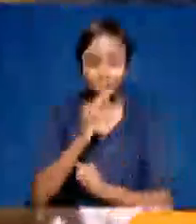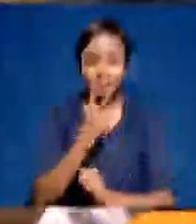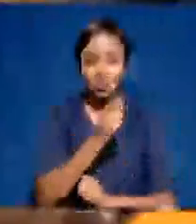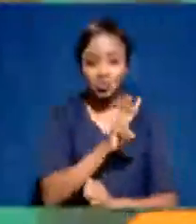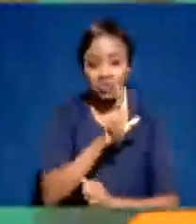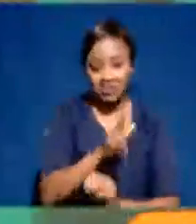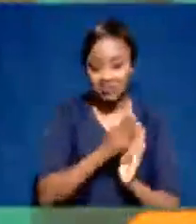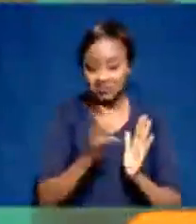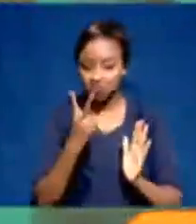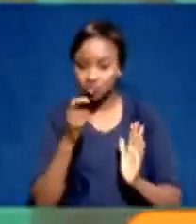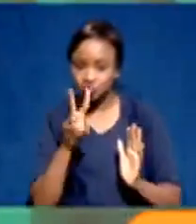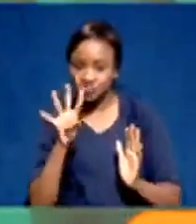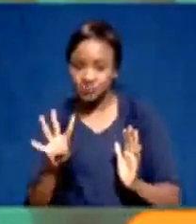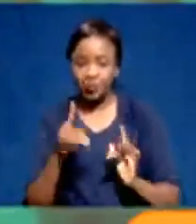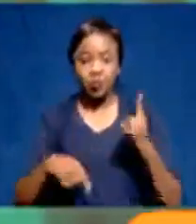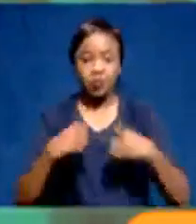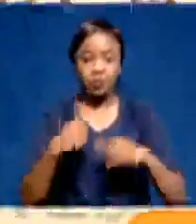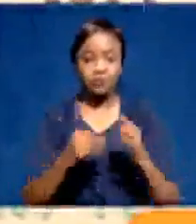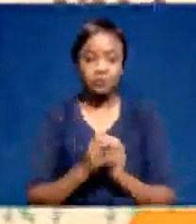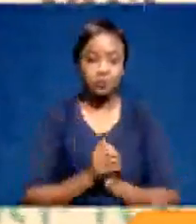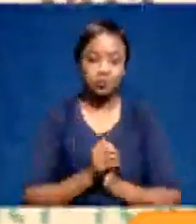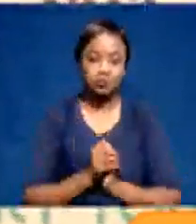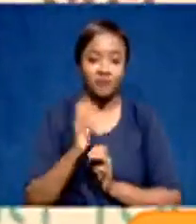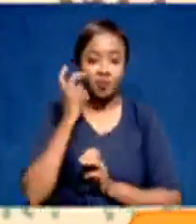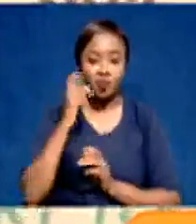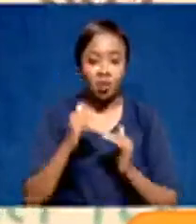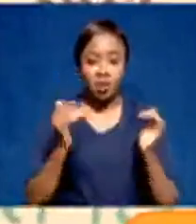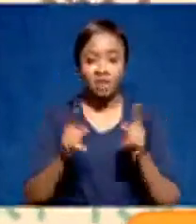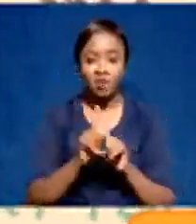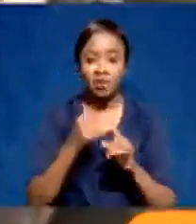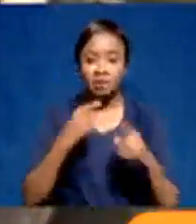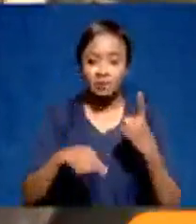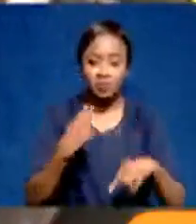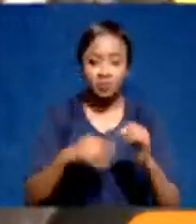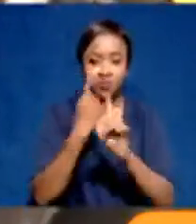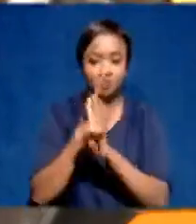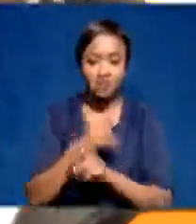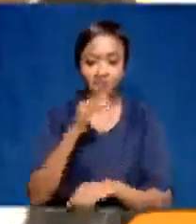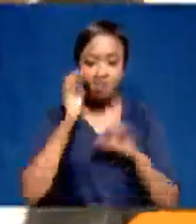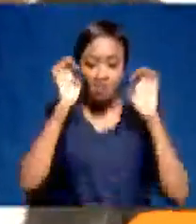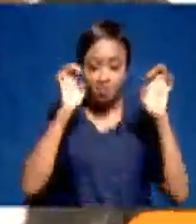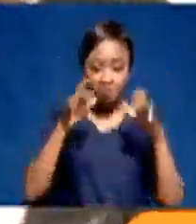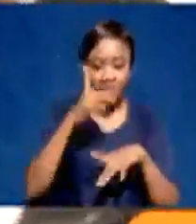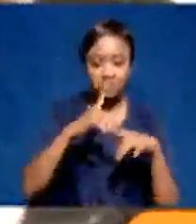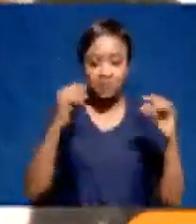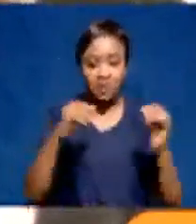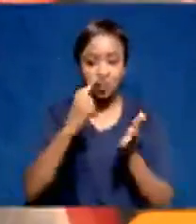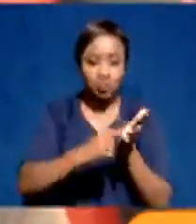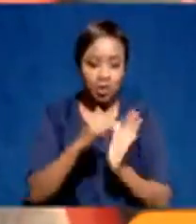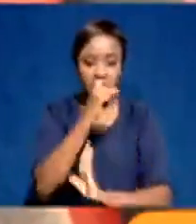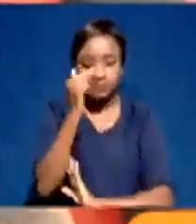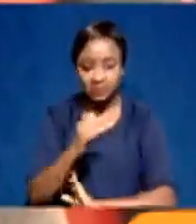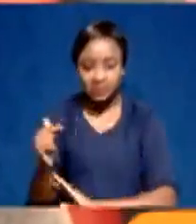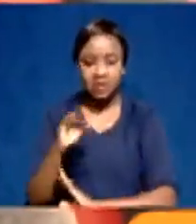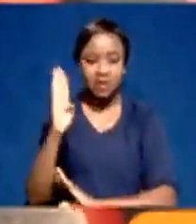2023-24 World Cross-Country Tour Gold Level. Athletes from Norway, Poland, Ethiopia, Japan, Uganda,